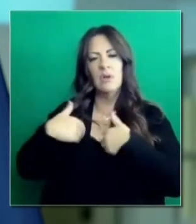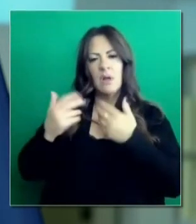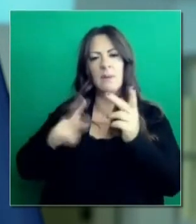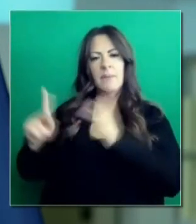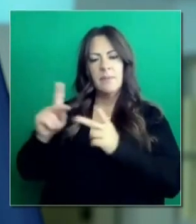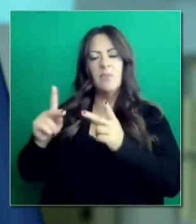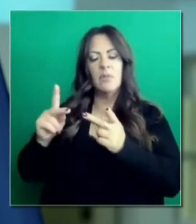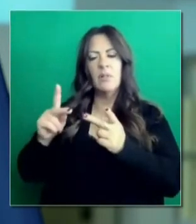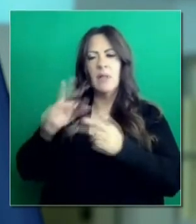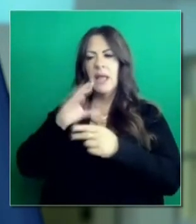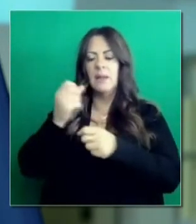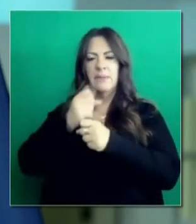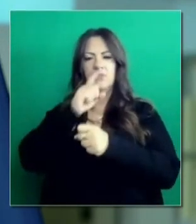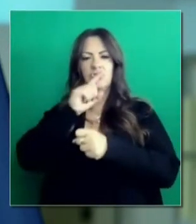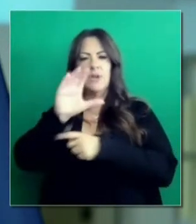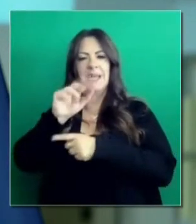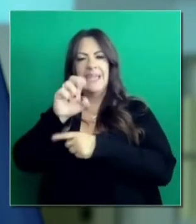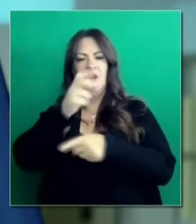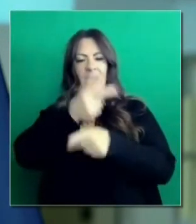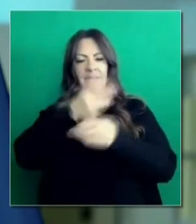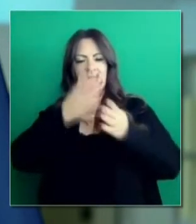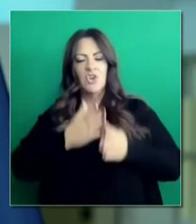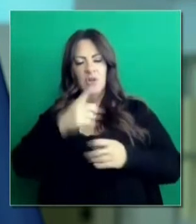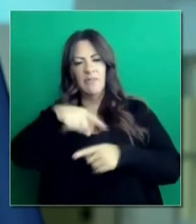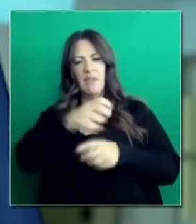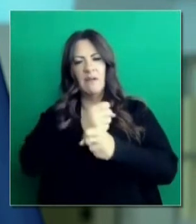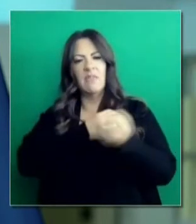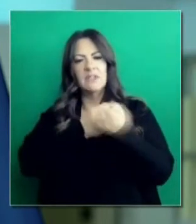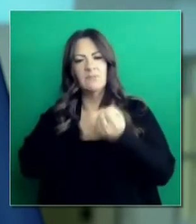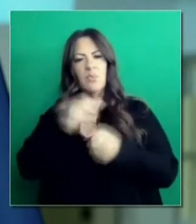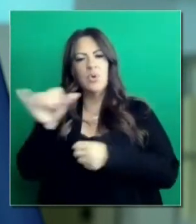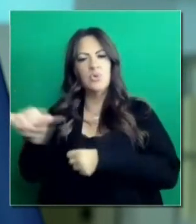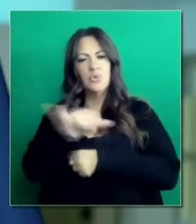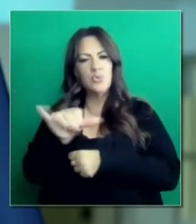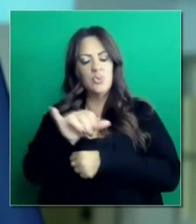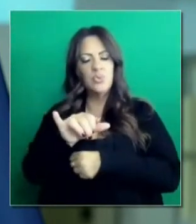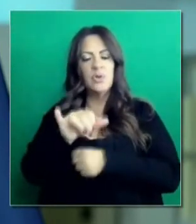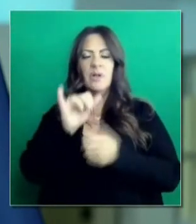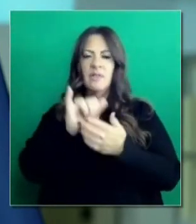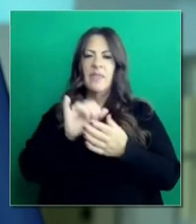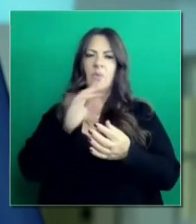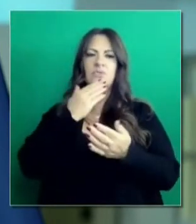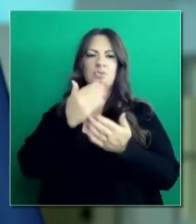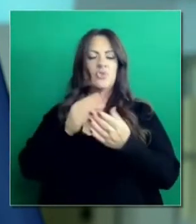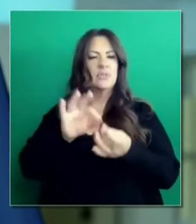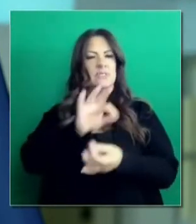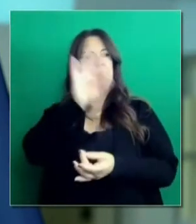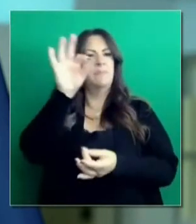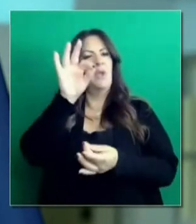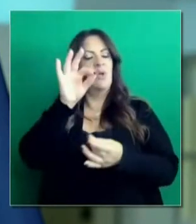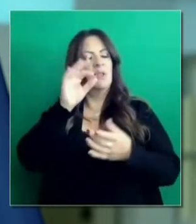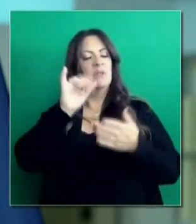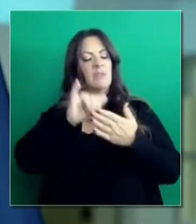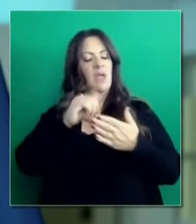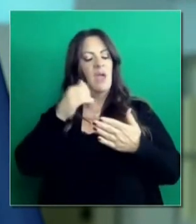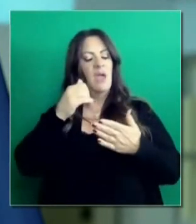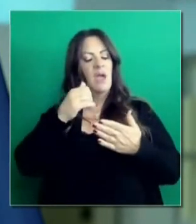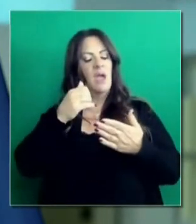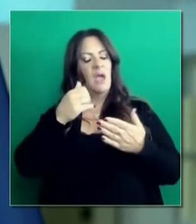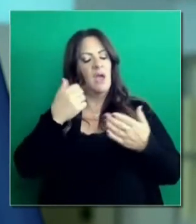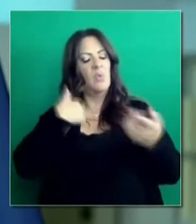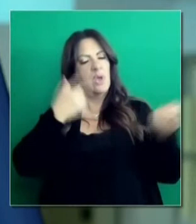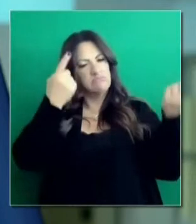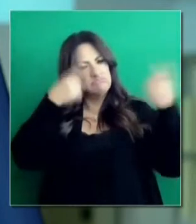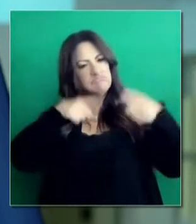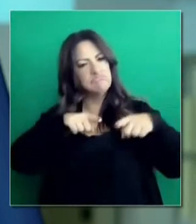the caregivers were supported as well. So it's the spirit that we enter into these negotiations, and that spirit, I'm